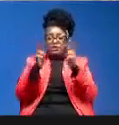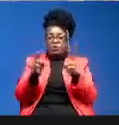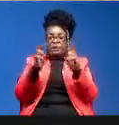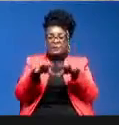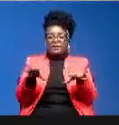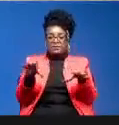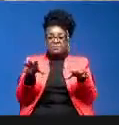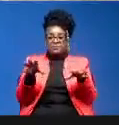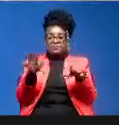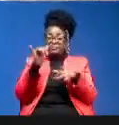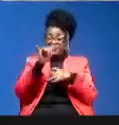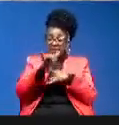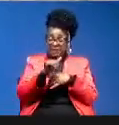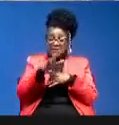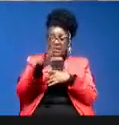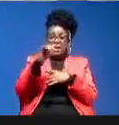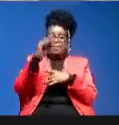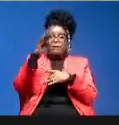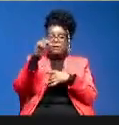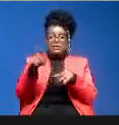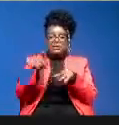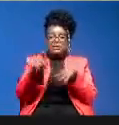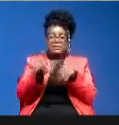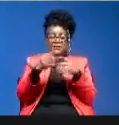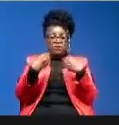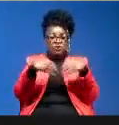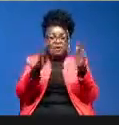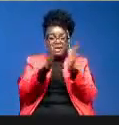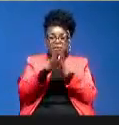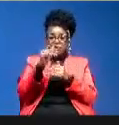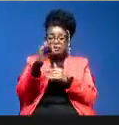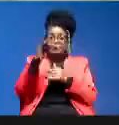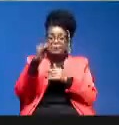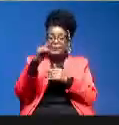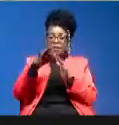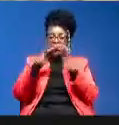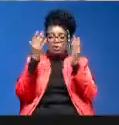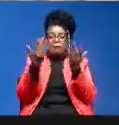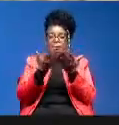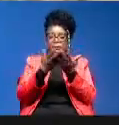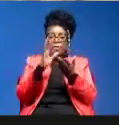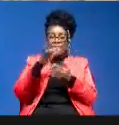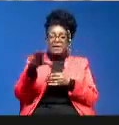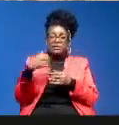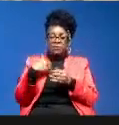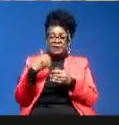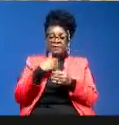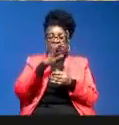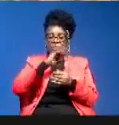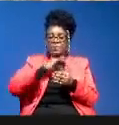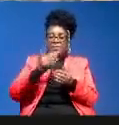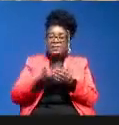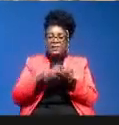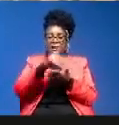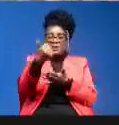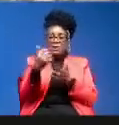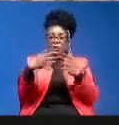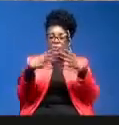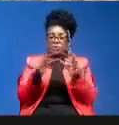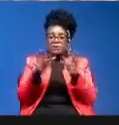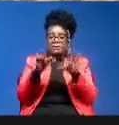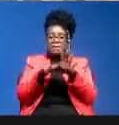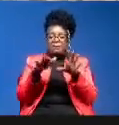markets. That carbon is then sold as offsets on the global carbon market to earn the women and other community